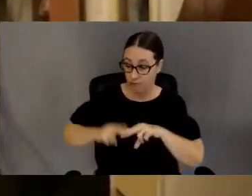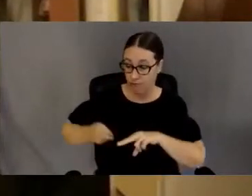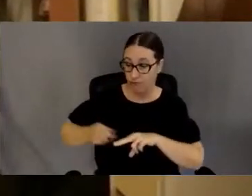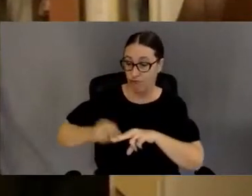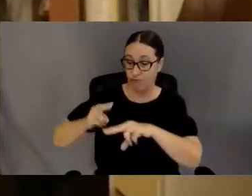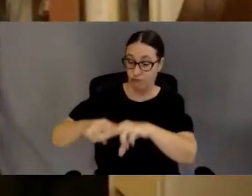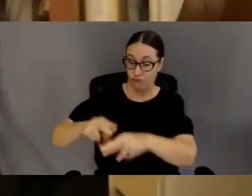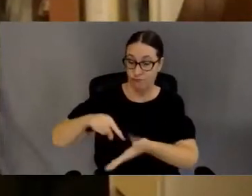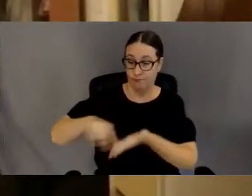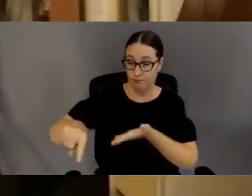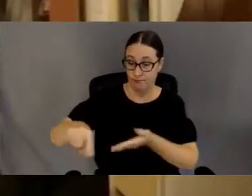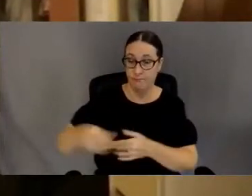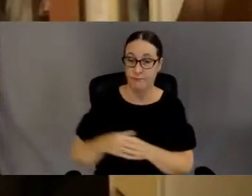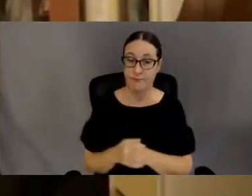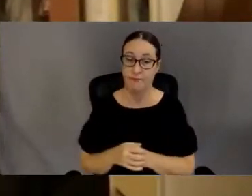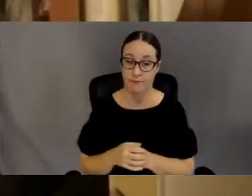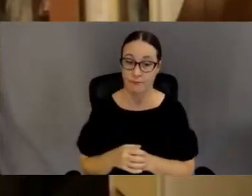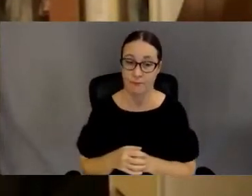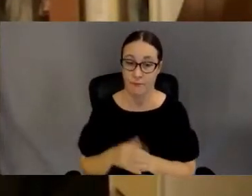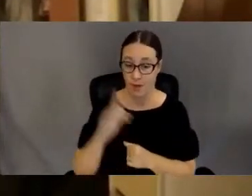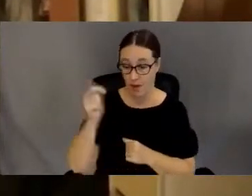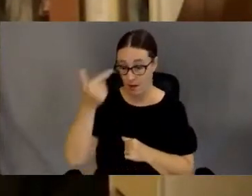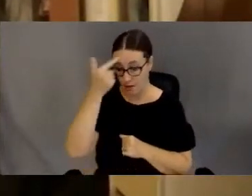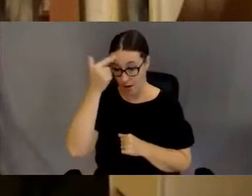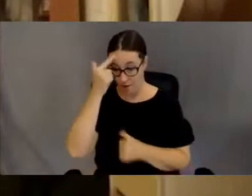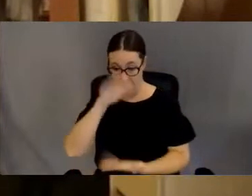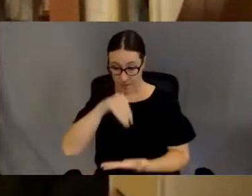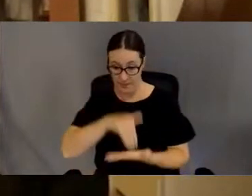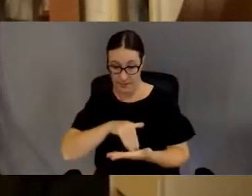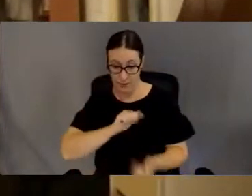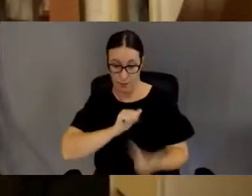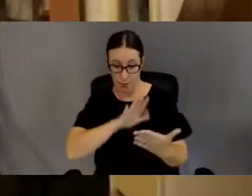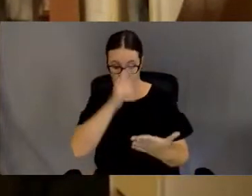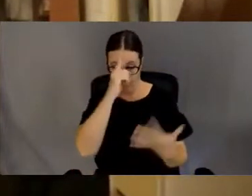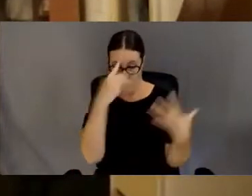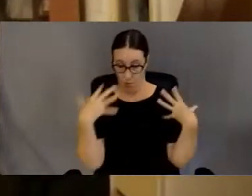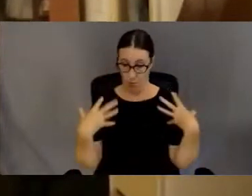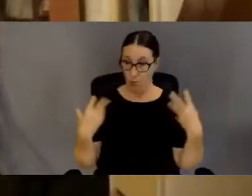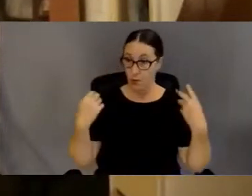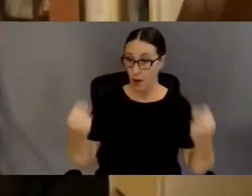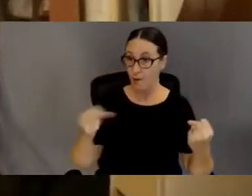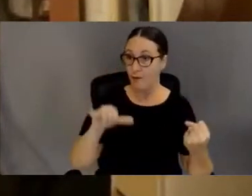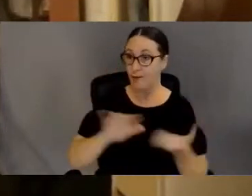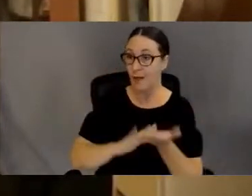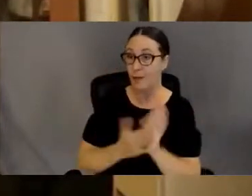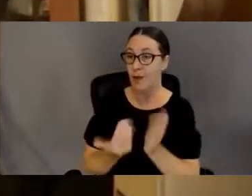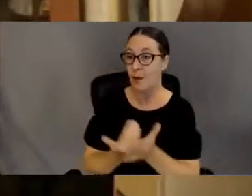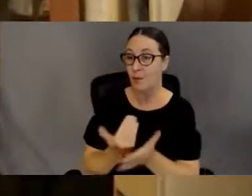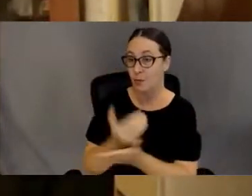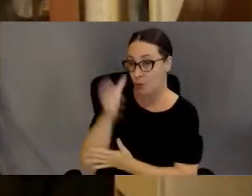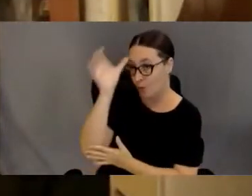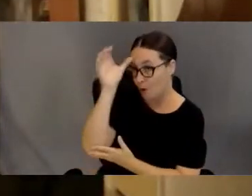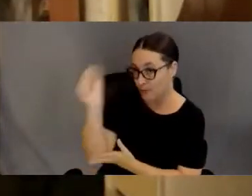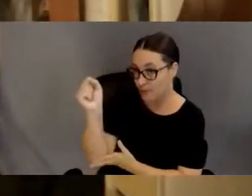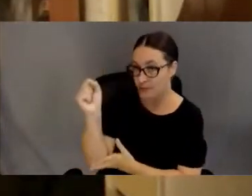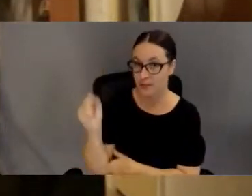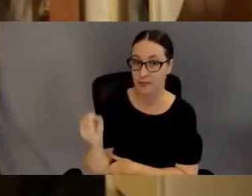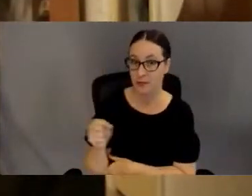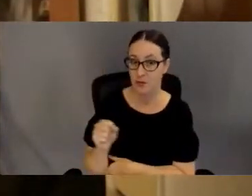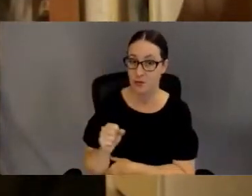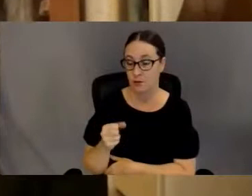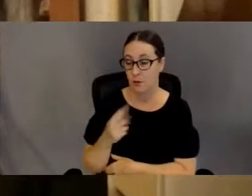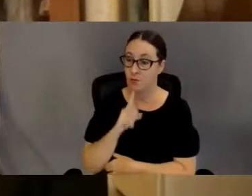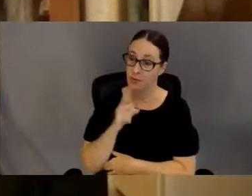these government-centered approaches to recovery have become the new common sense, way more quickly than I really would have thought